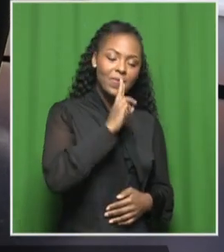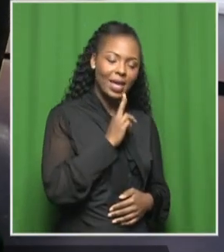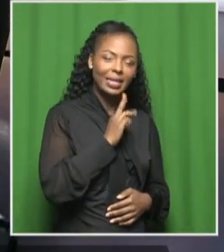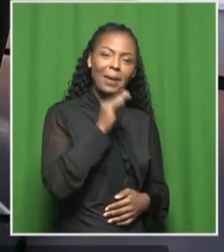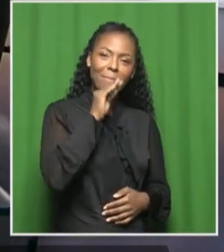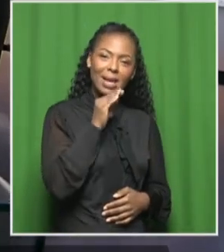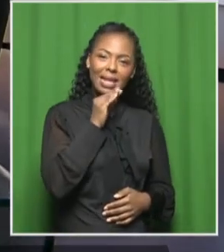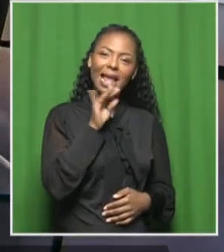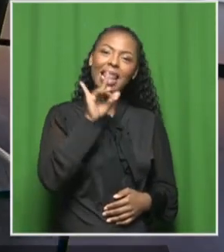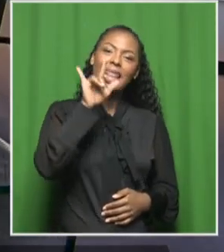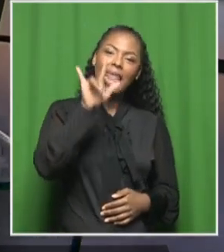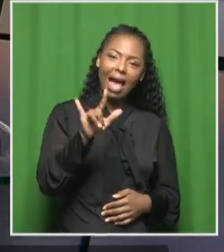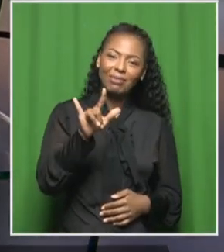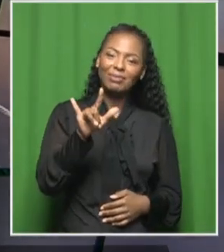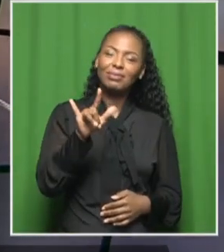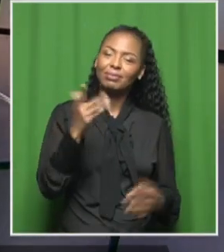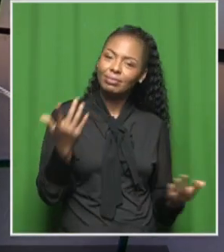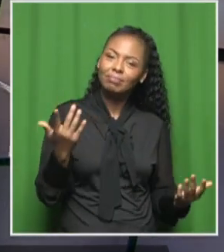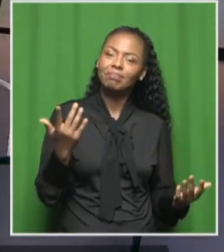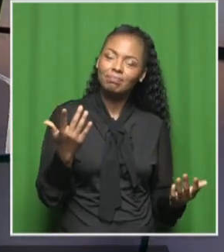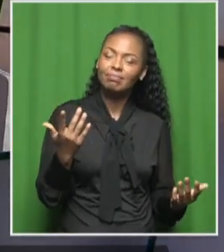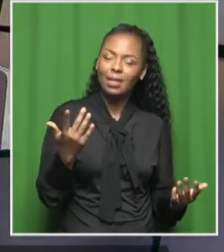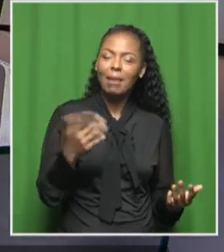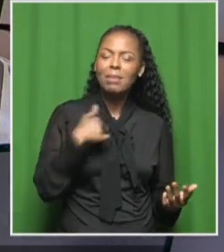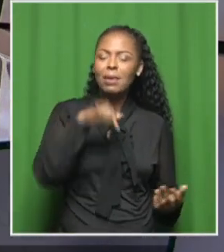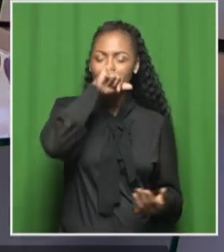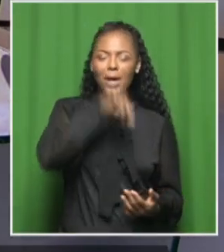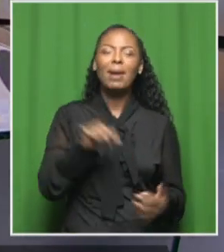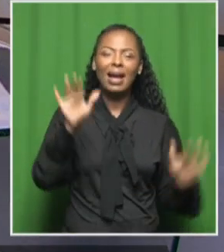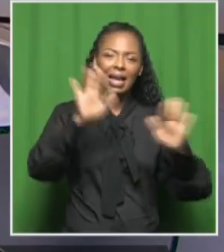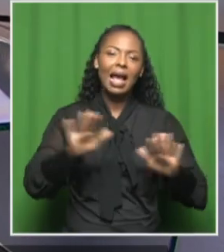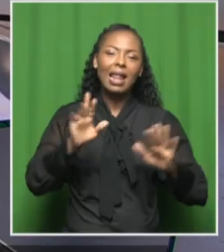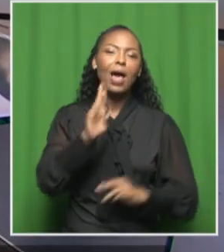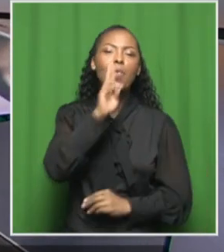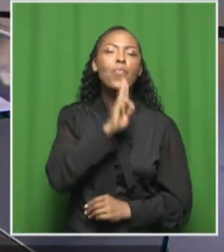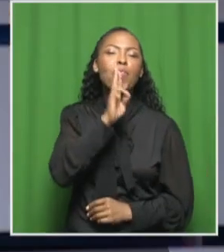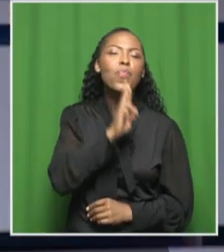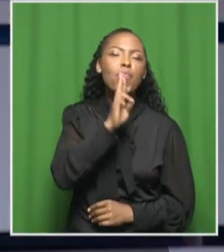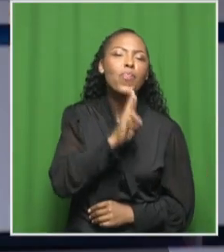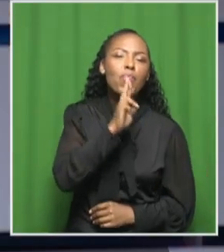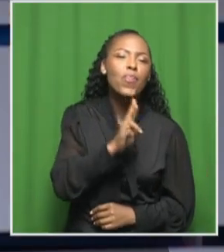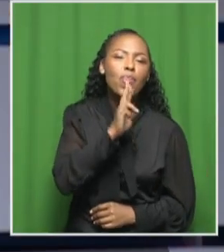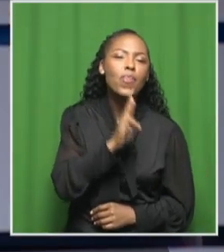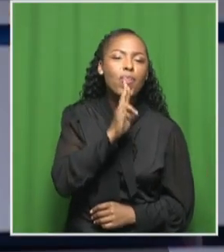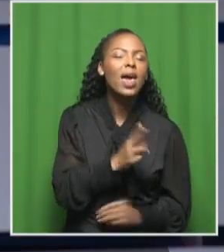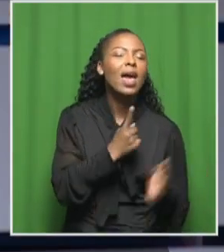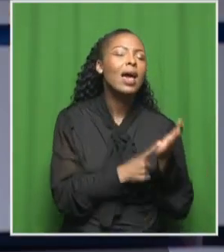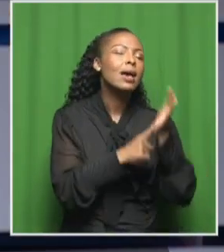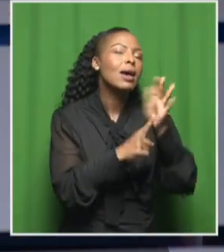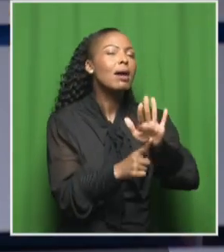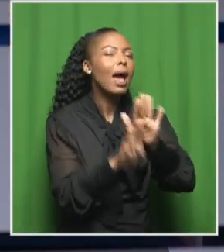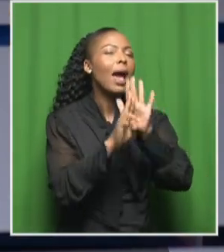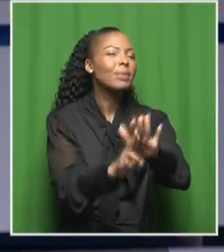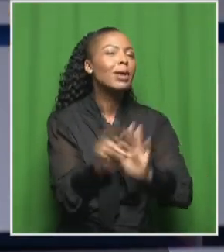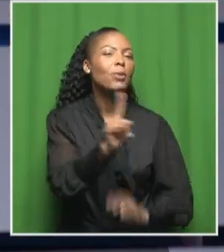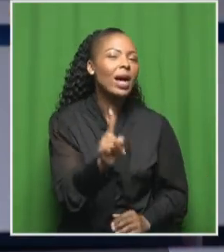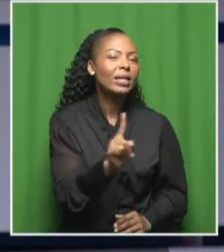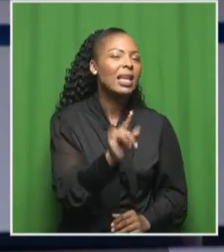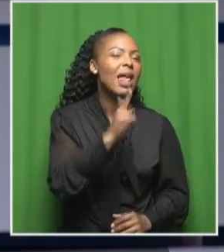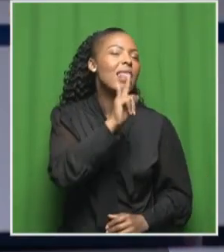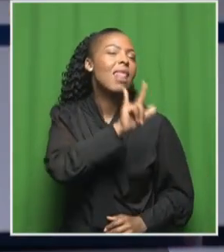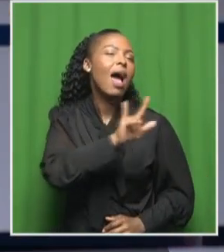it's always been one of my favorite colors simply because it represents love. And I think when you look at a heart, it's red. When you look